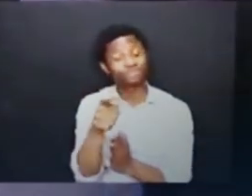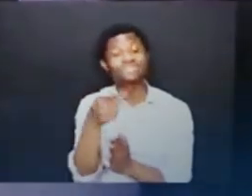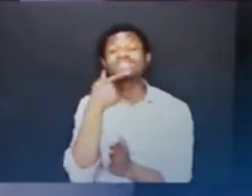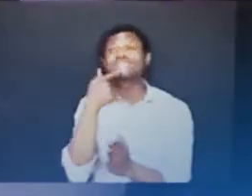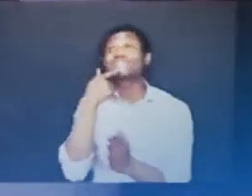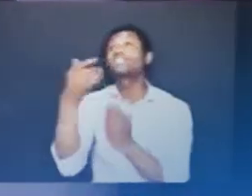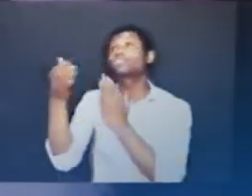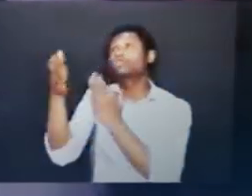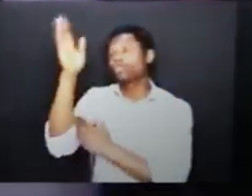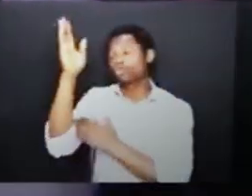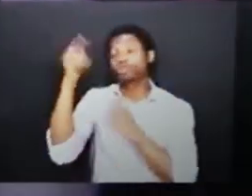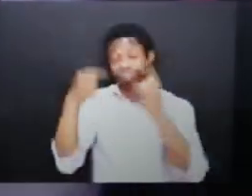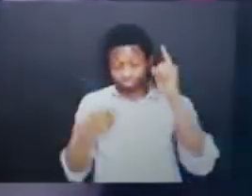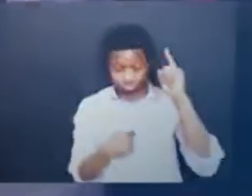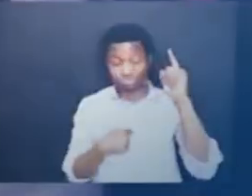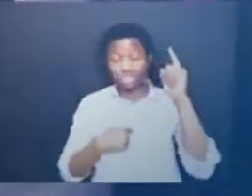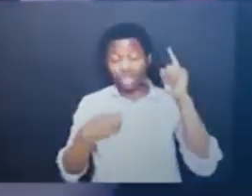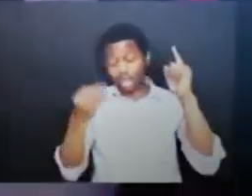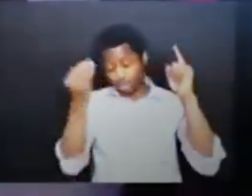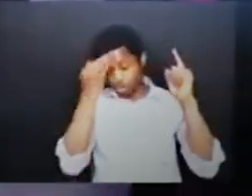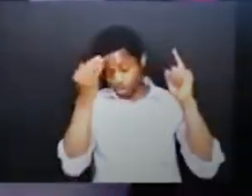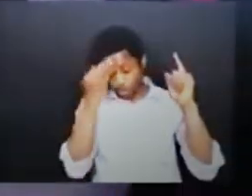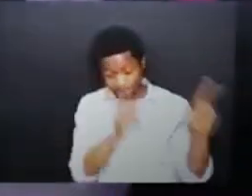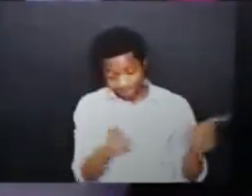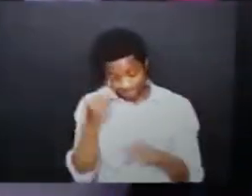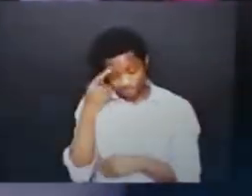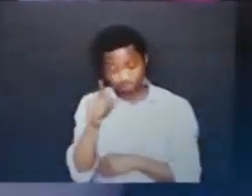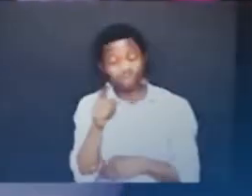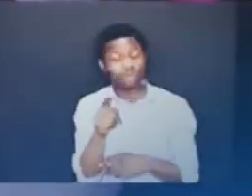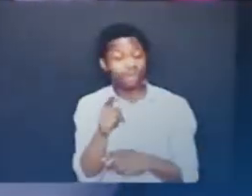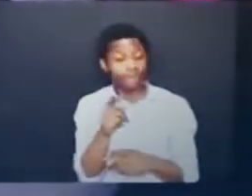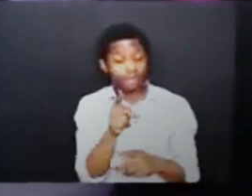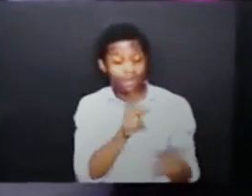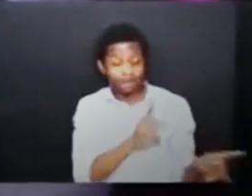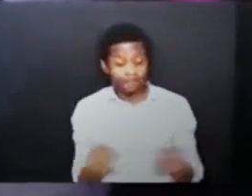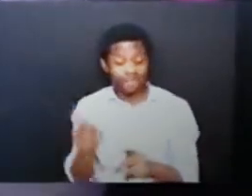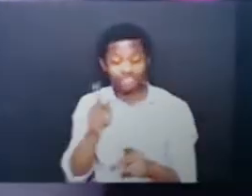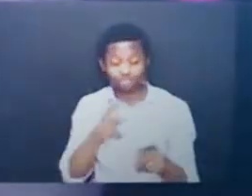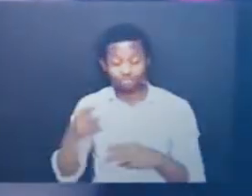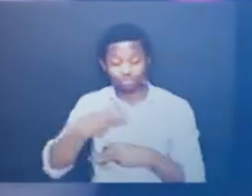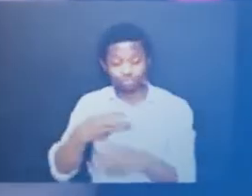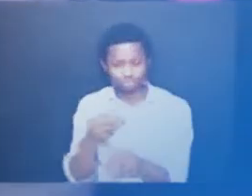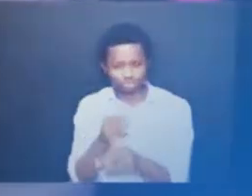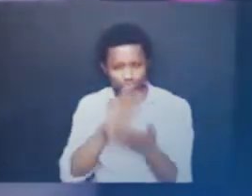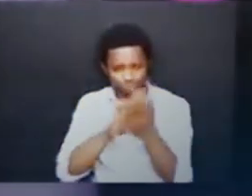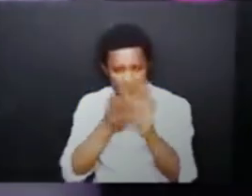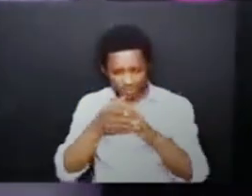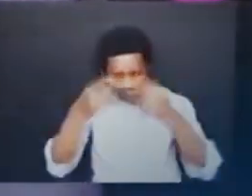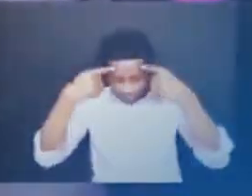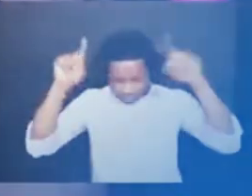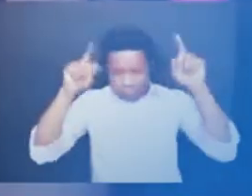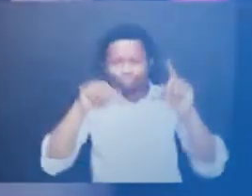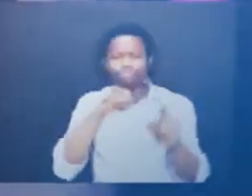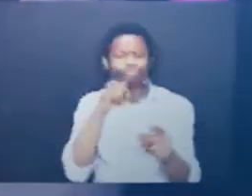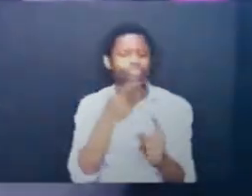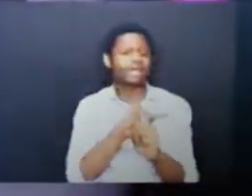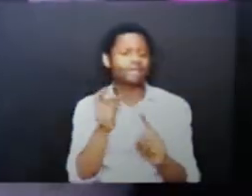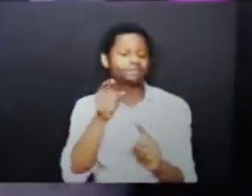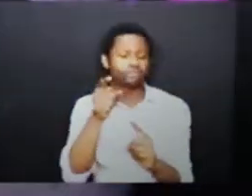declares the Lord. Plans to prosper you and not to harm you. Plans to give you hope and